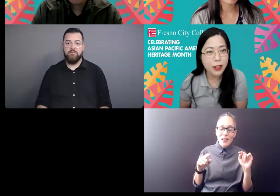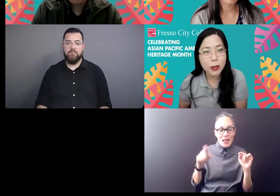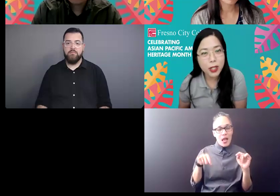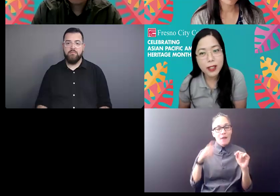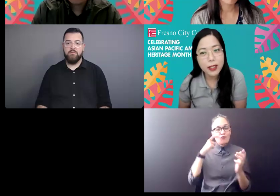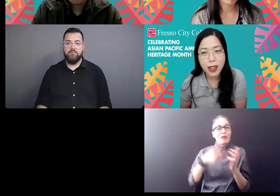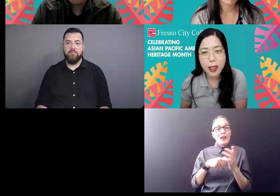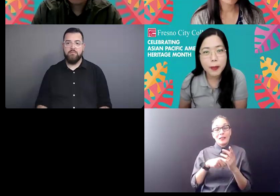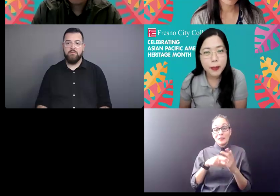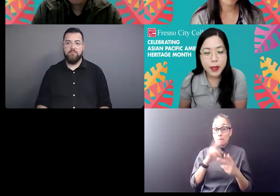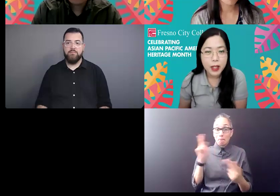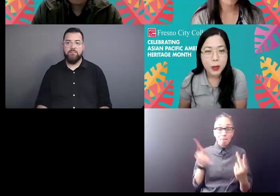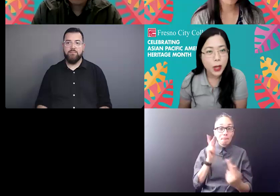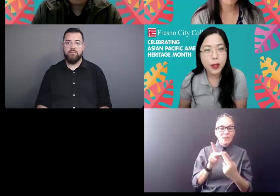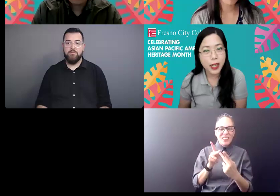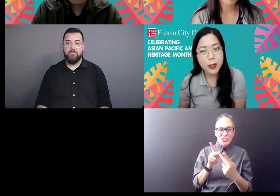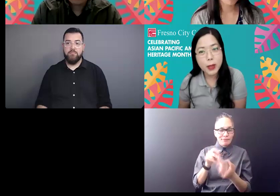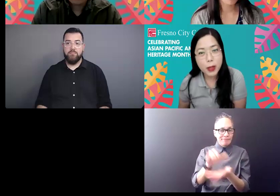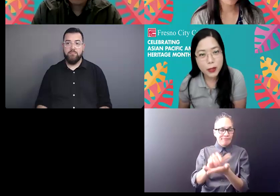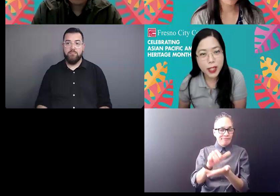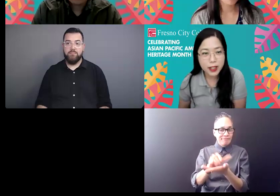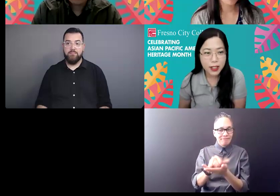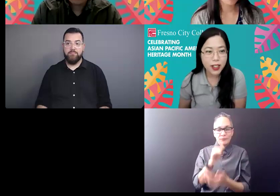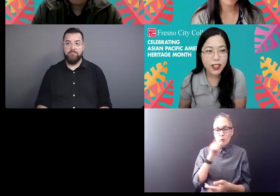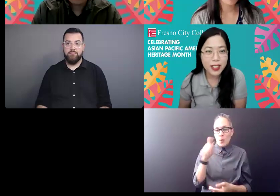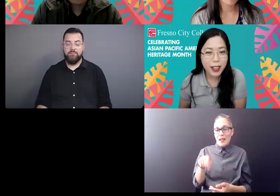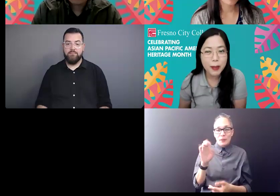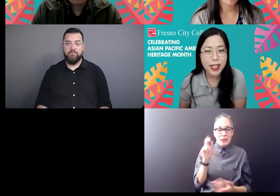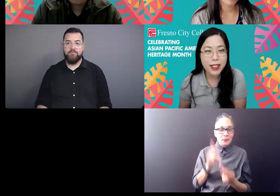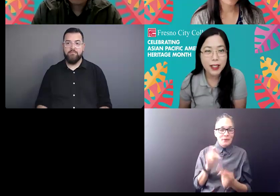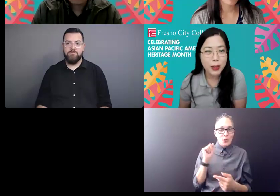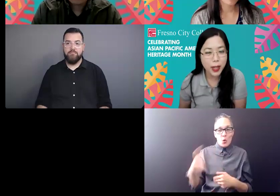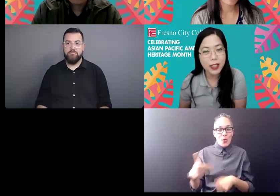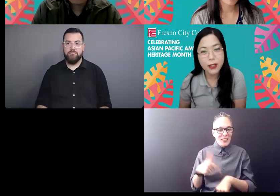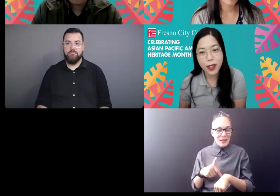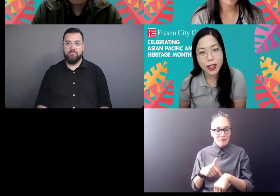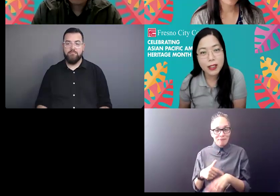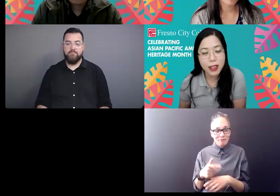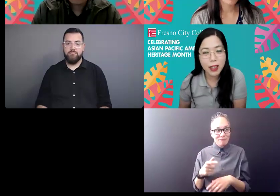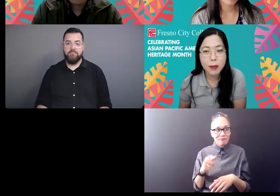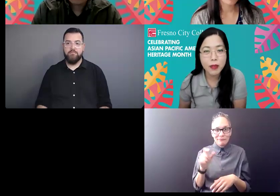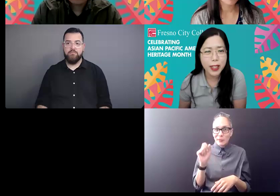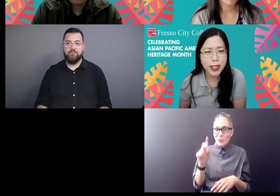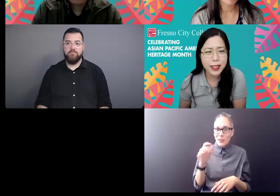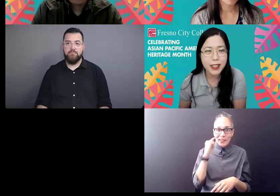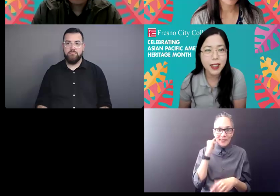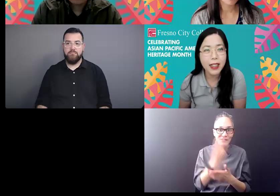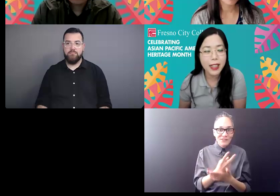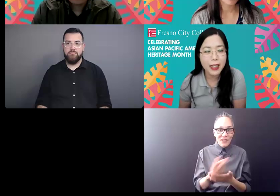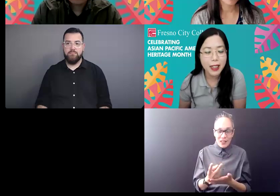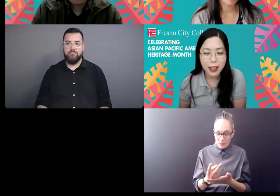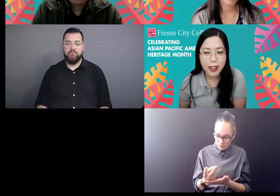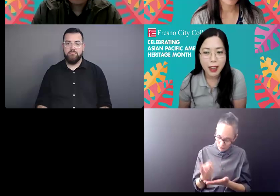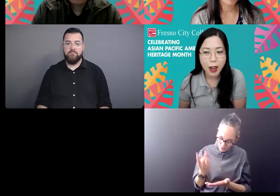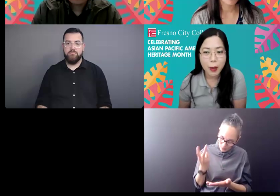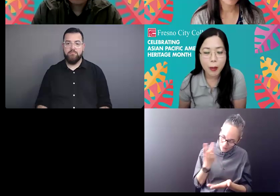is an illusion. We don't have to be perfect all the time. It's okay to fail. Failing is not